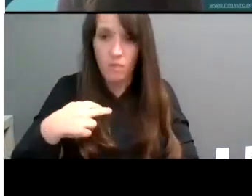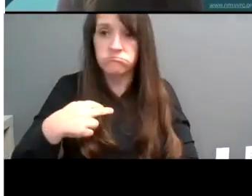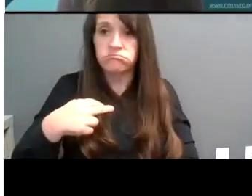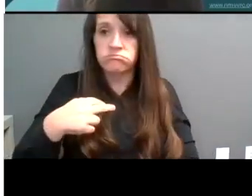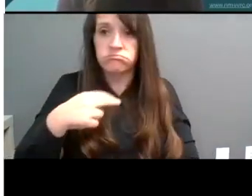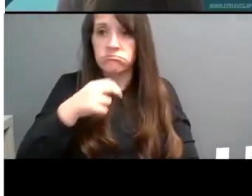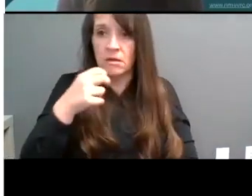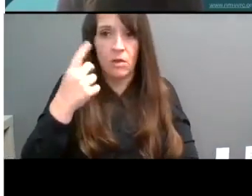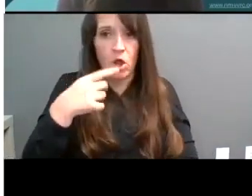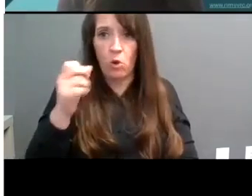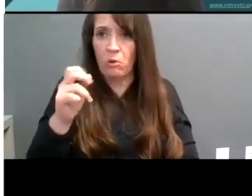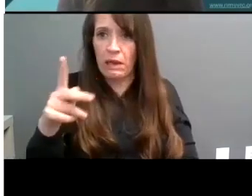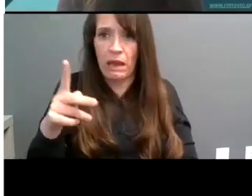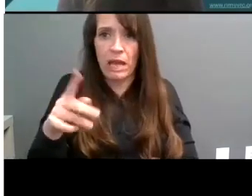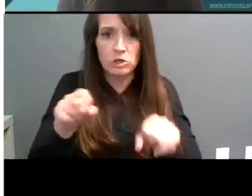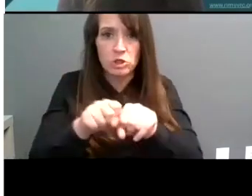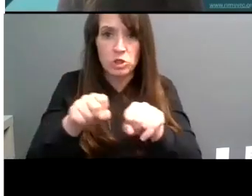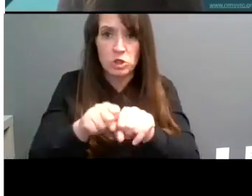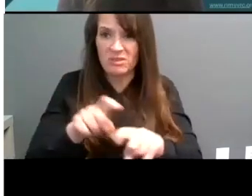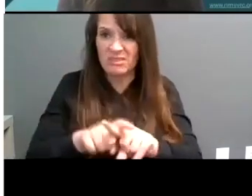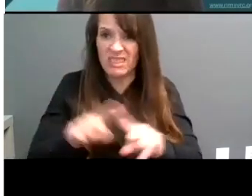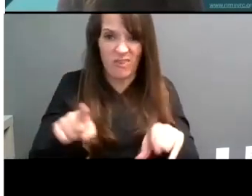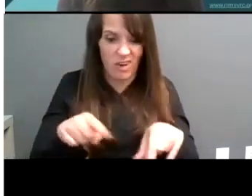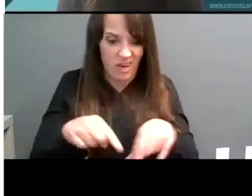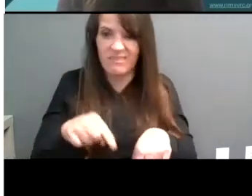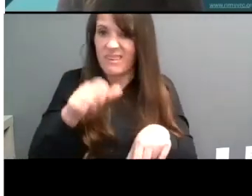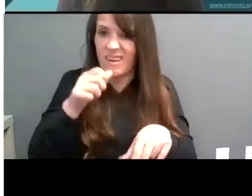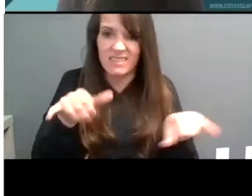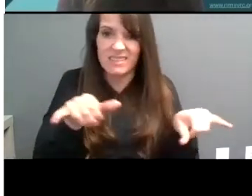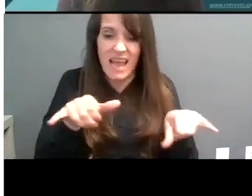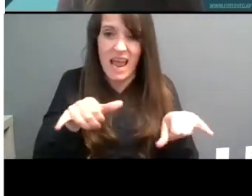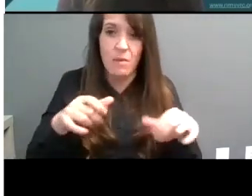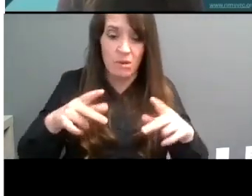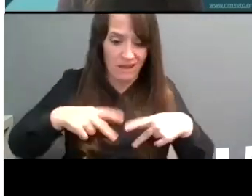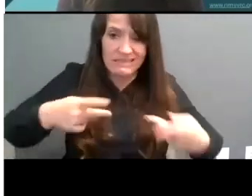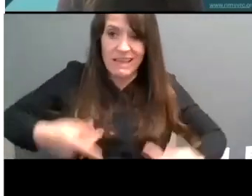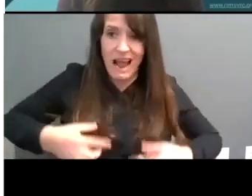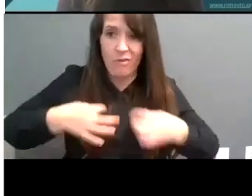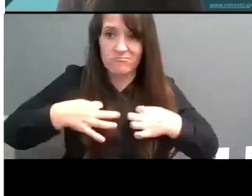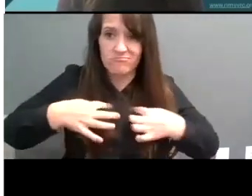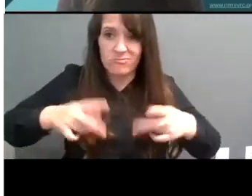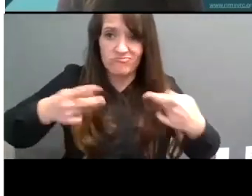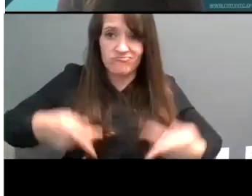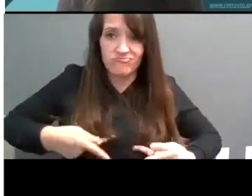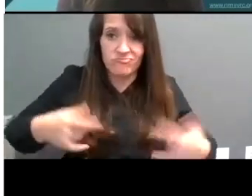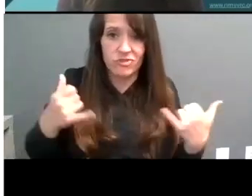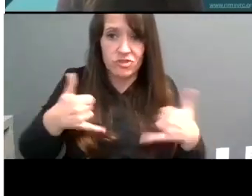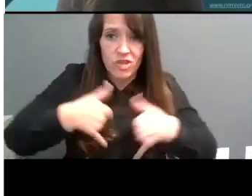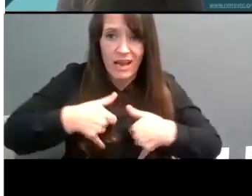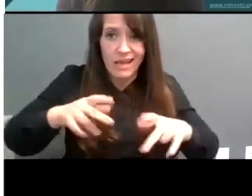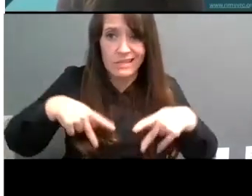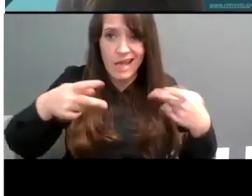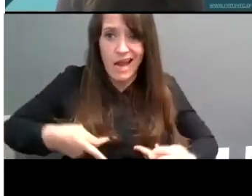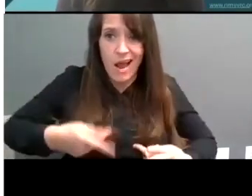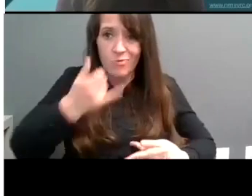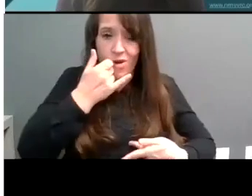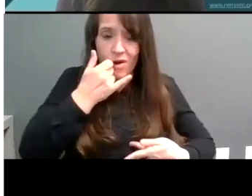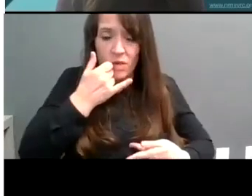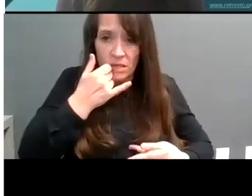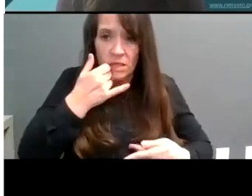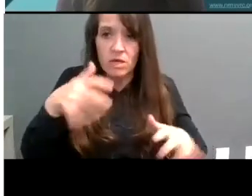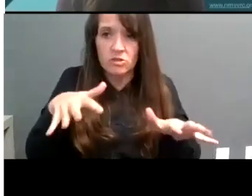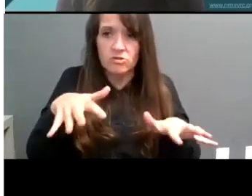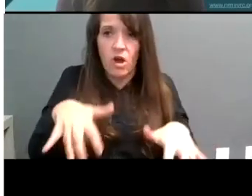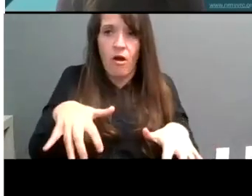different shoes, and both my shirt and my jacket were on inside out. As shock from that day began to fade, I started struggling